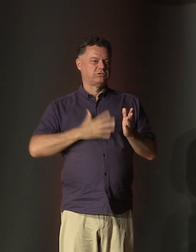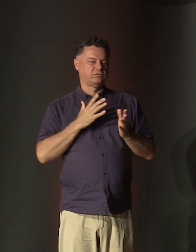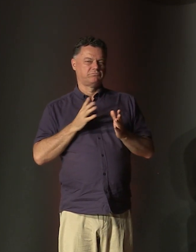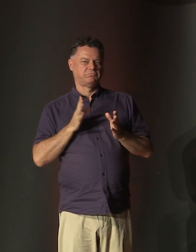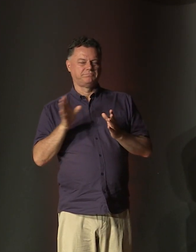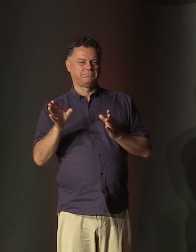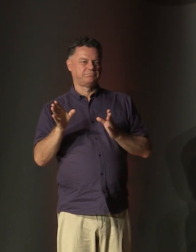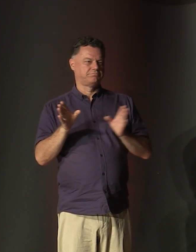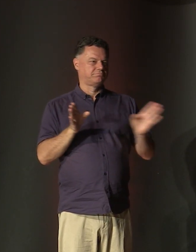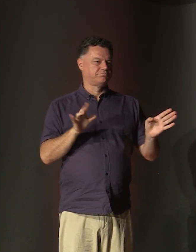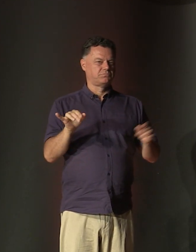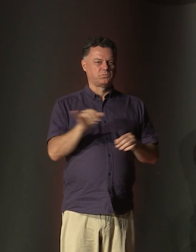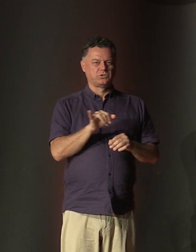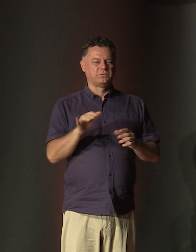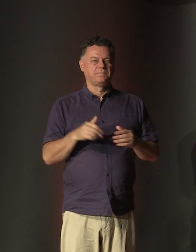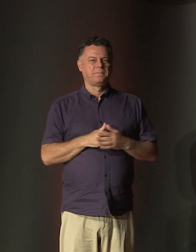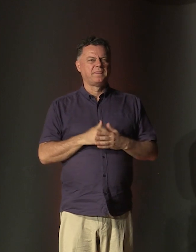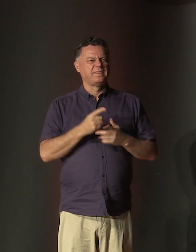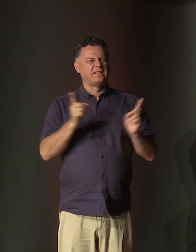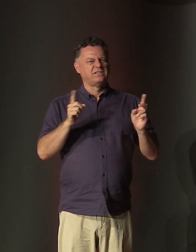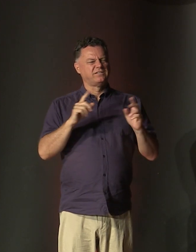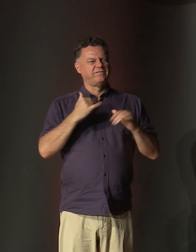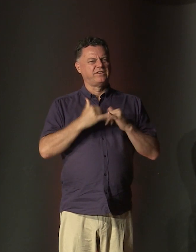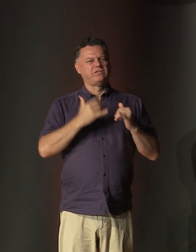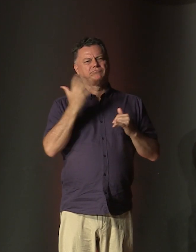both dangerous and damaging.